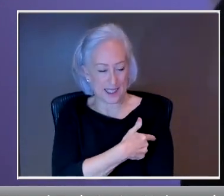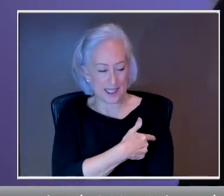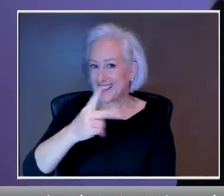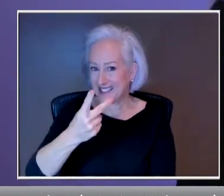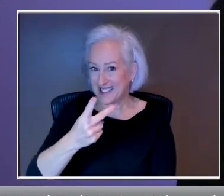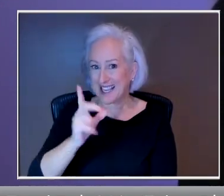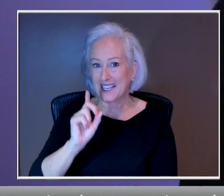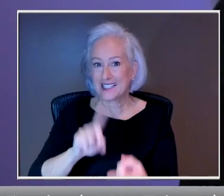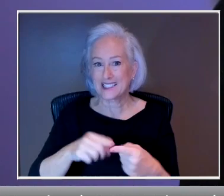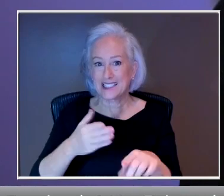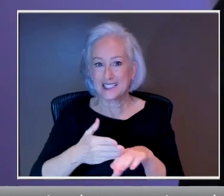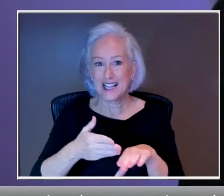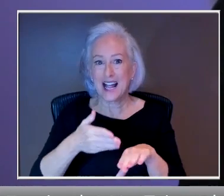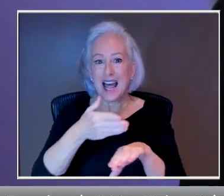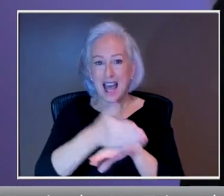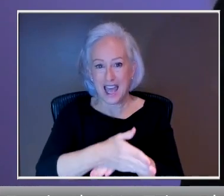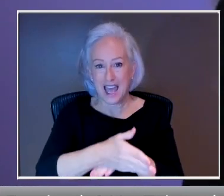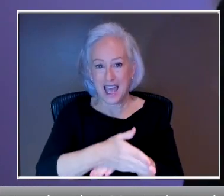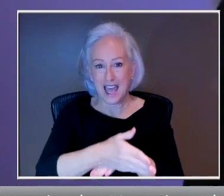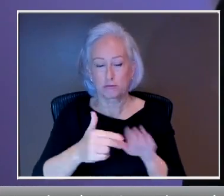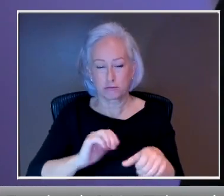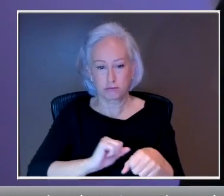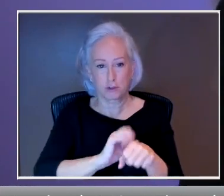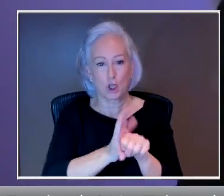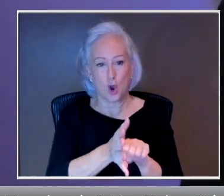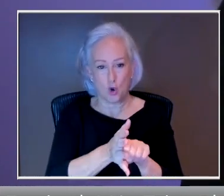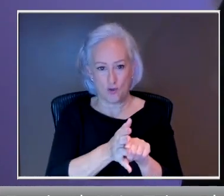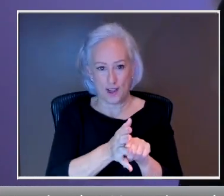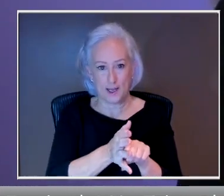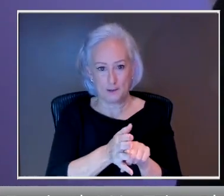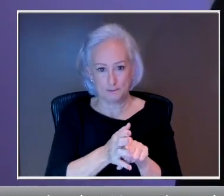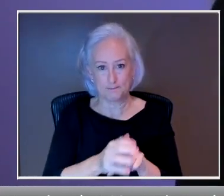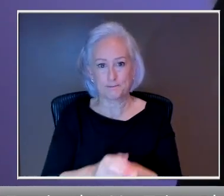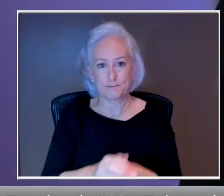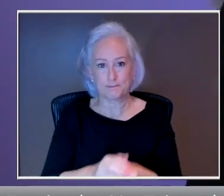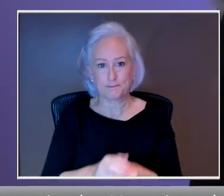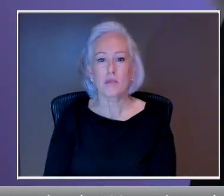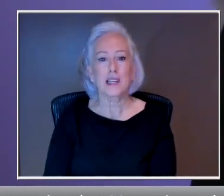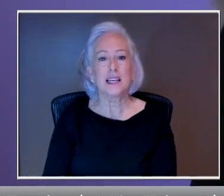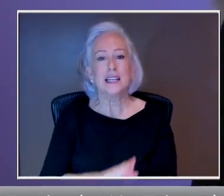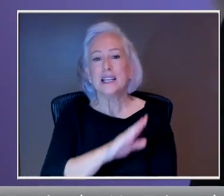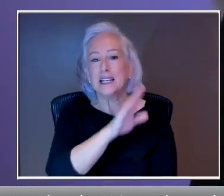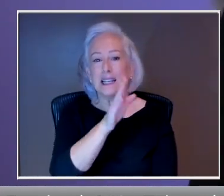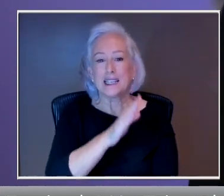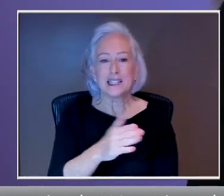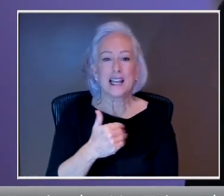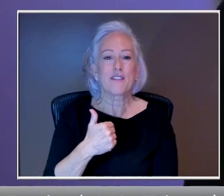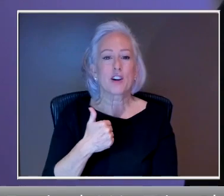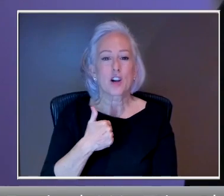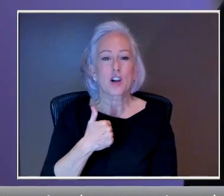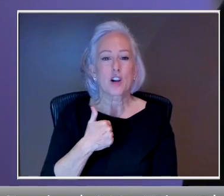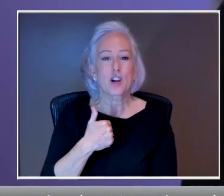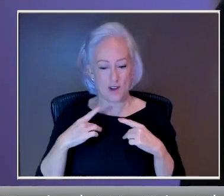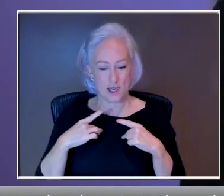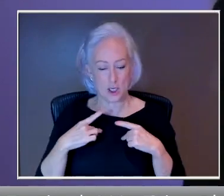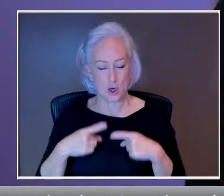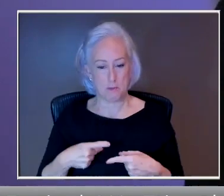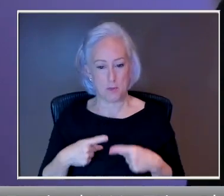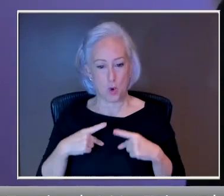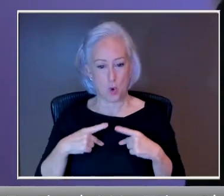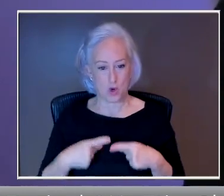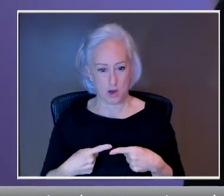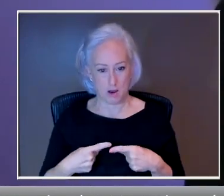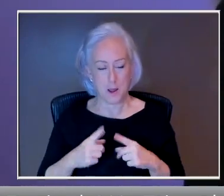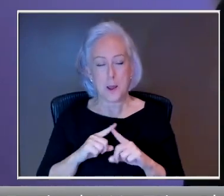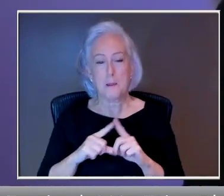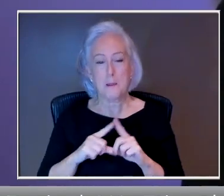he was diagnosed with COVID. And he never got COVID pneumonia. My mom is the one who did, and she was